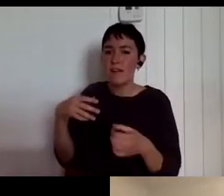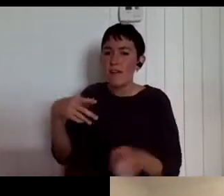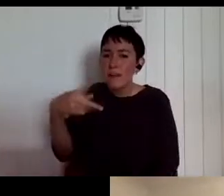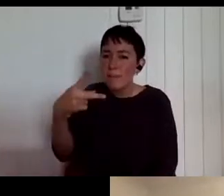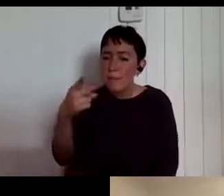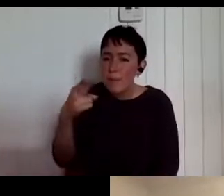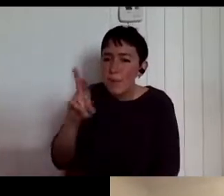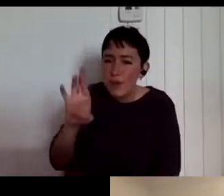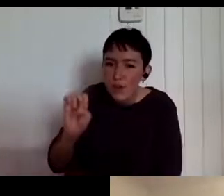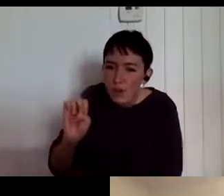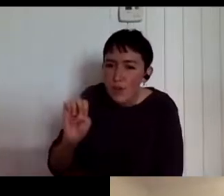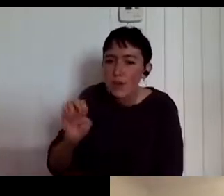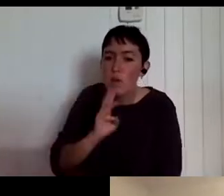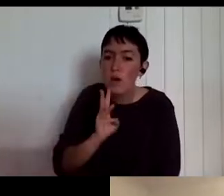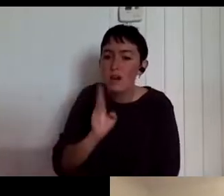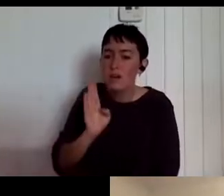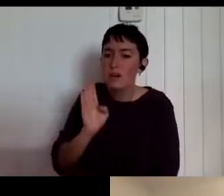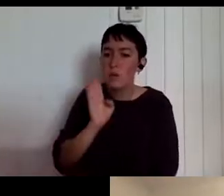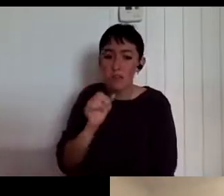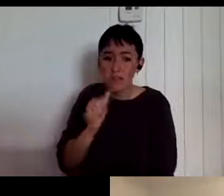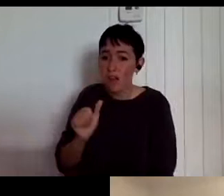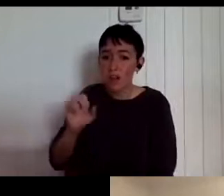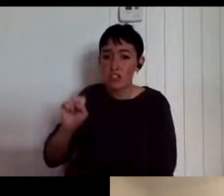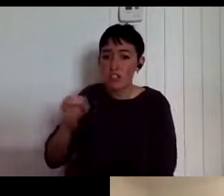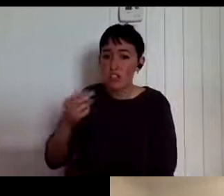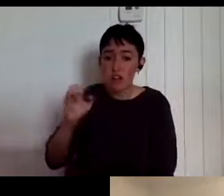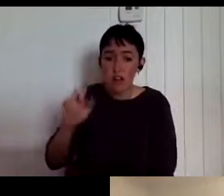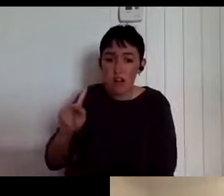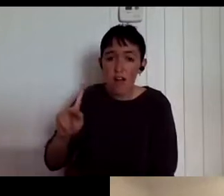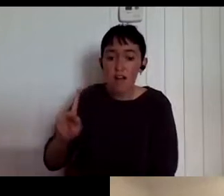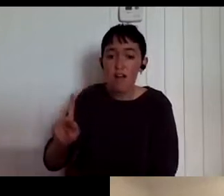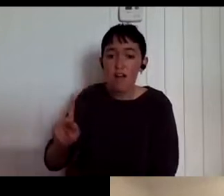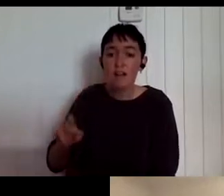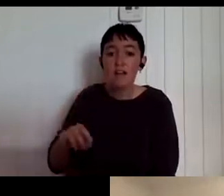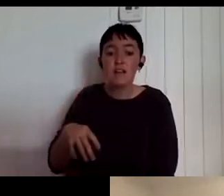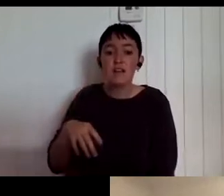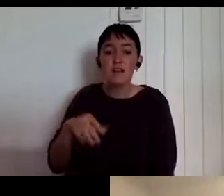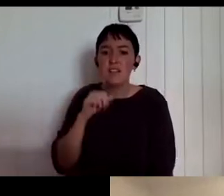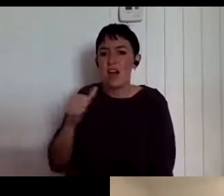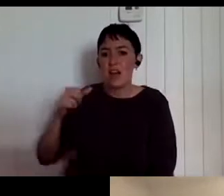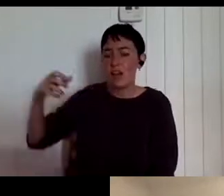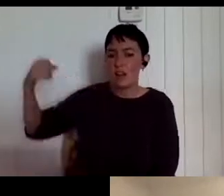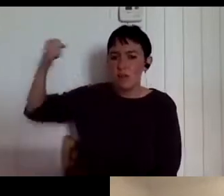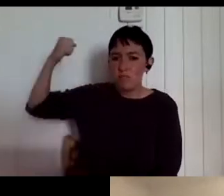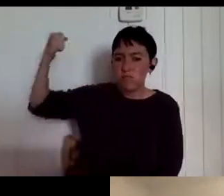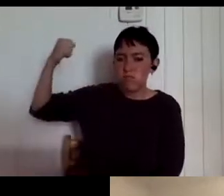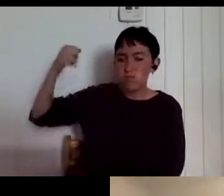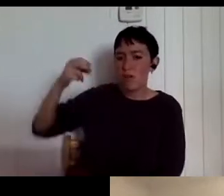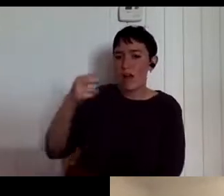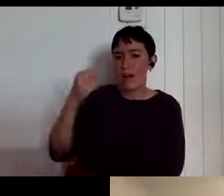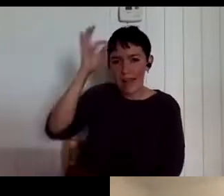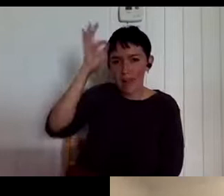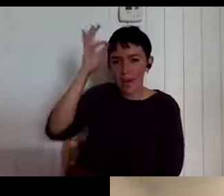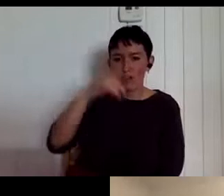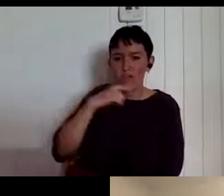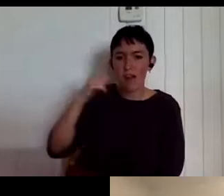would you not shock yourself then? Like if you drop, not a hair dryer, because that's a lot of energy, but like in a normal tap water situation where you get